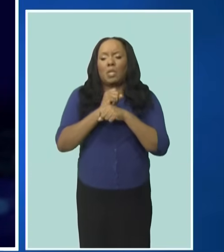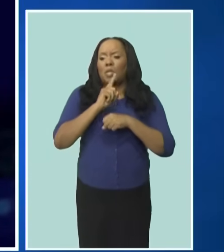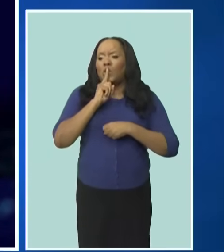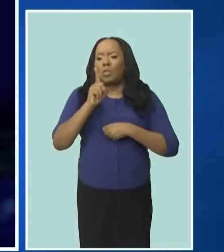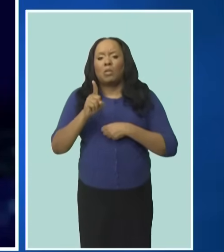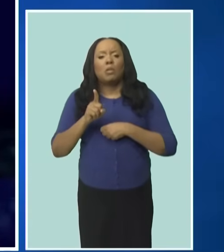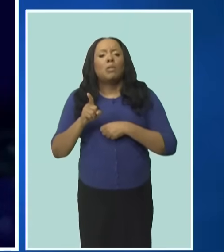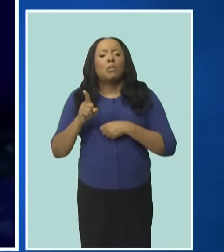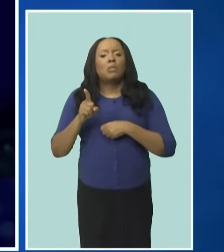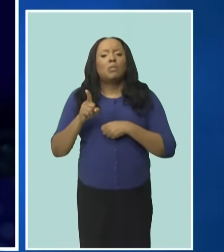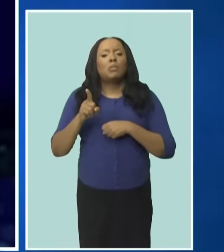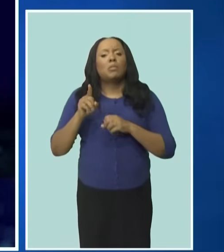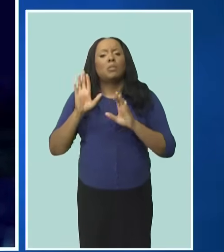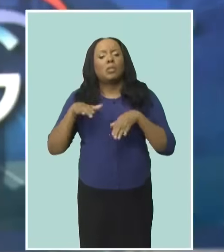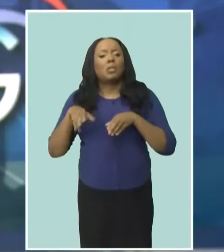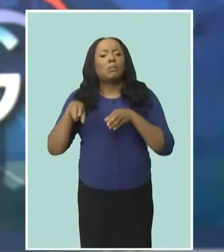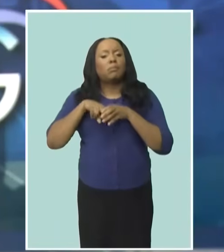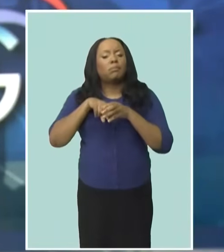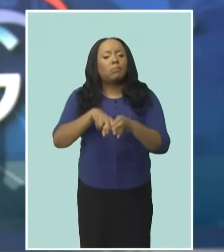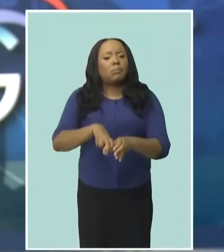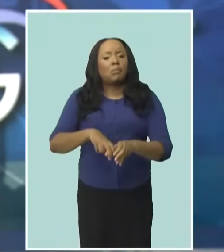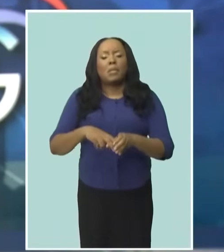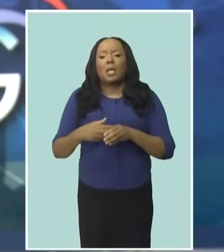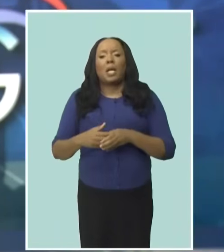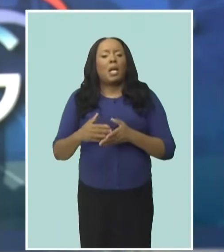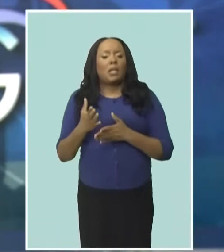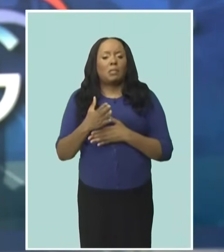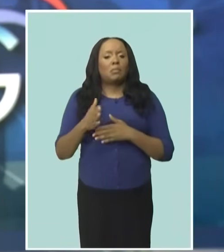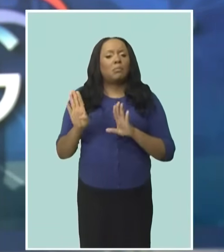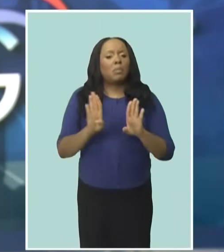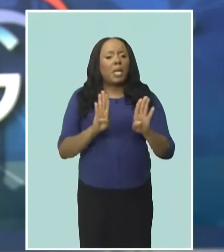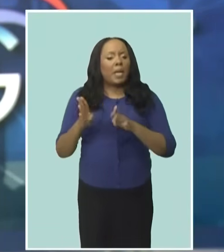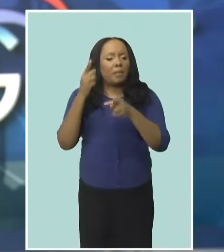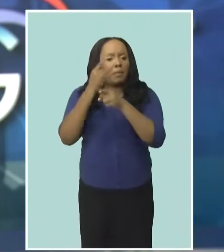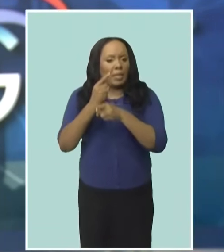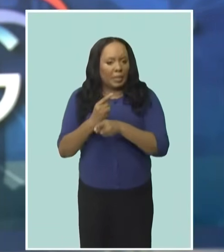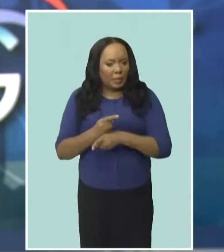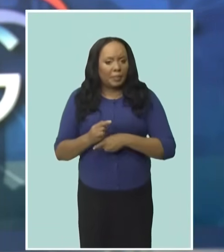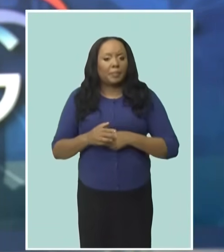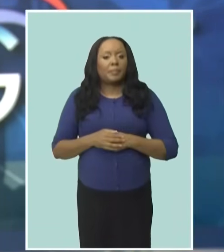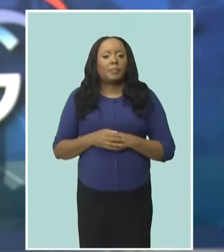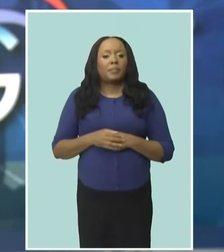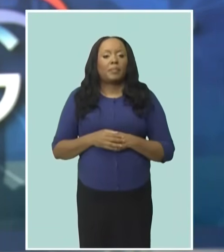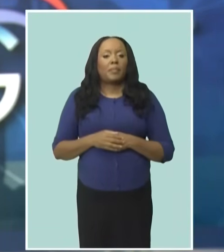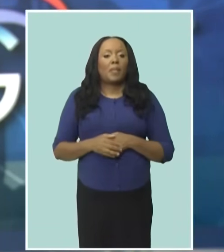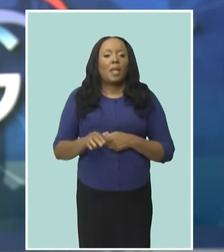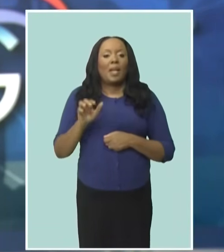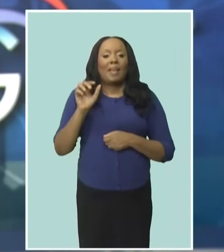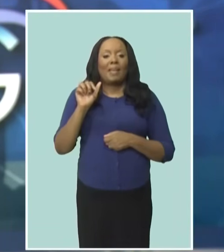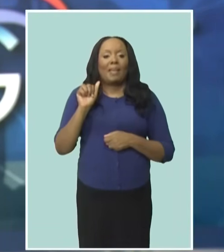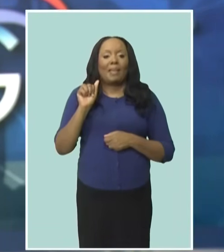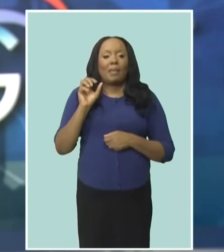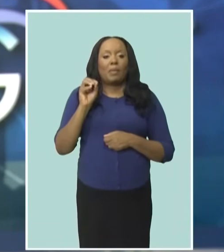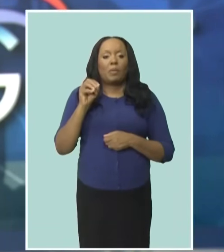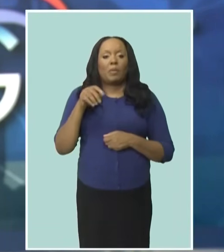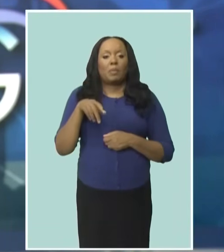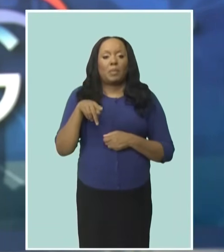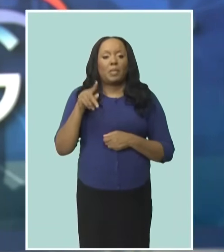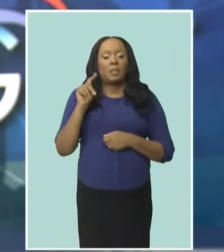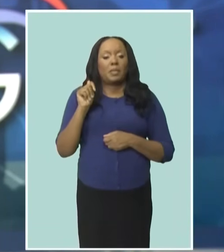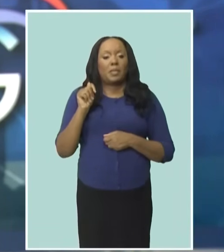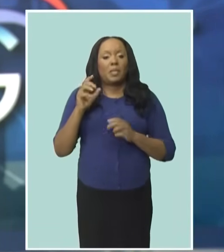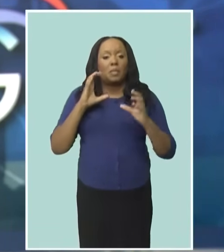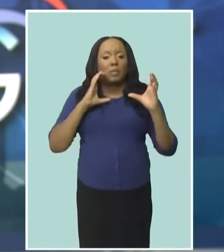using public transportation. Meanwhile, the AOPT's Director of Public Communications and Public Affairs, Mark